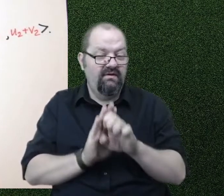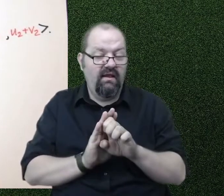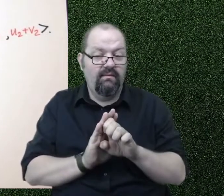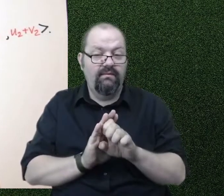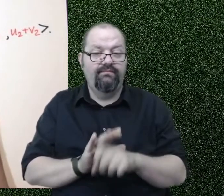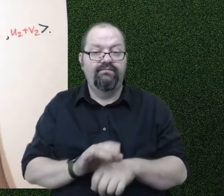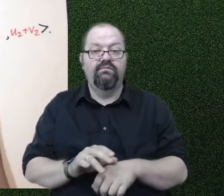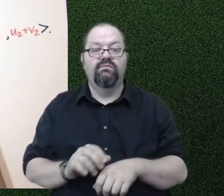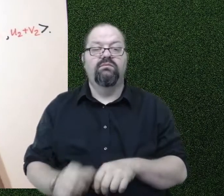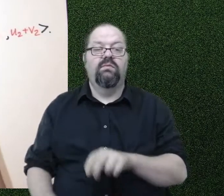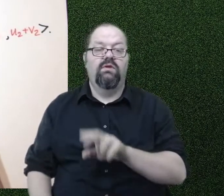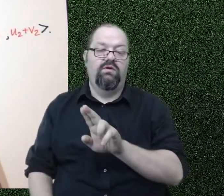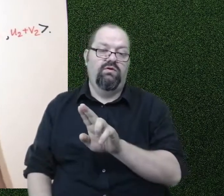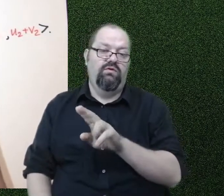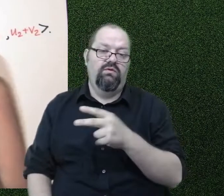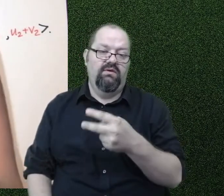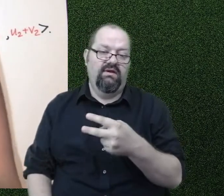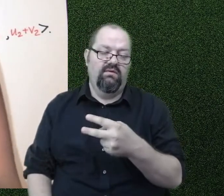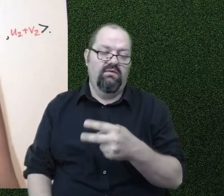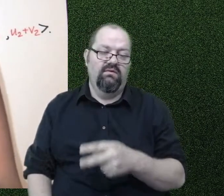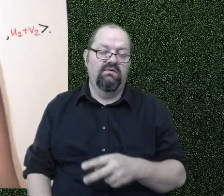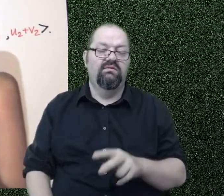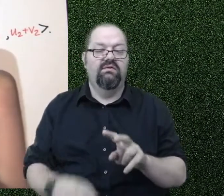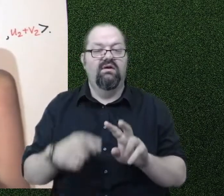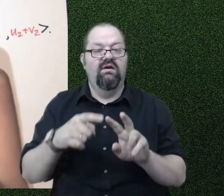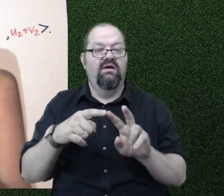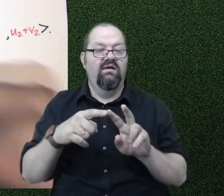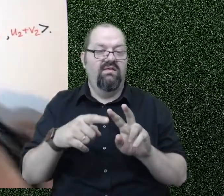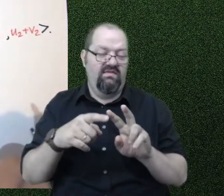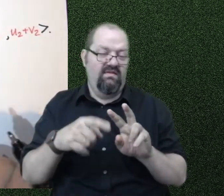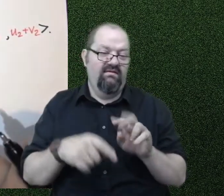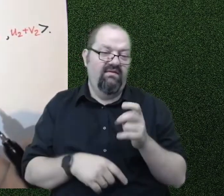equals the vector 1, 3,